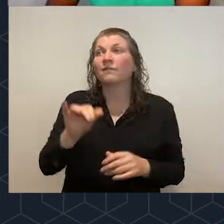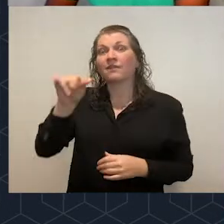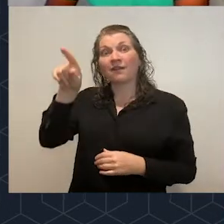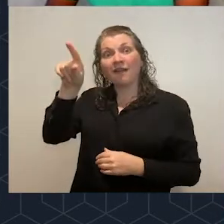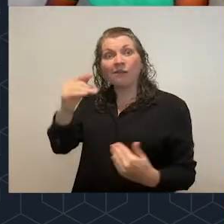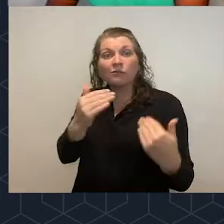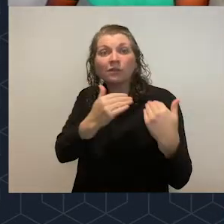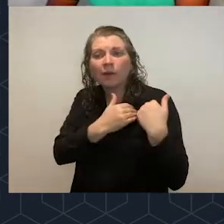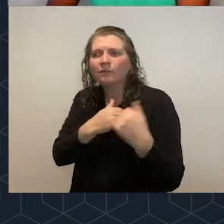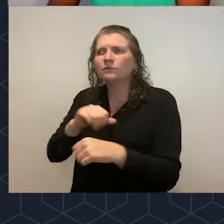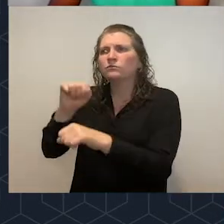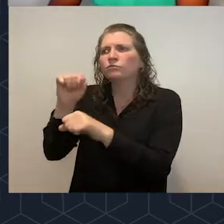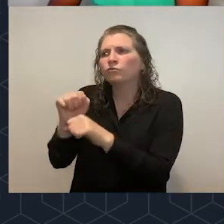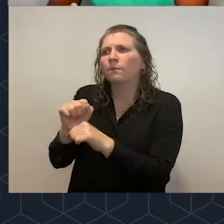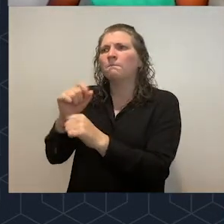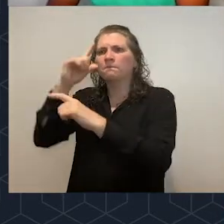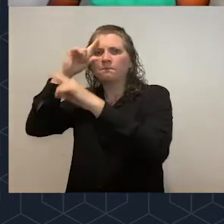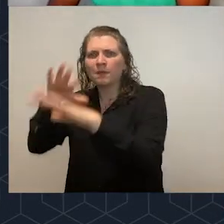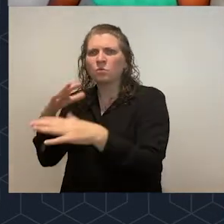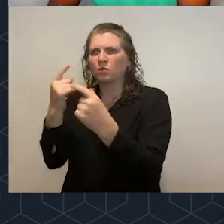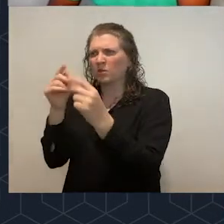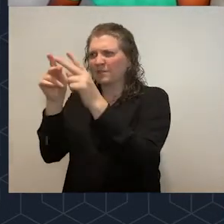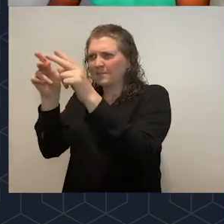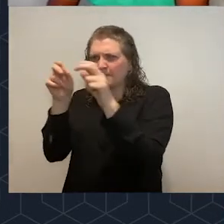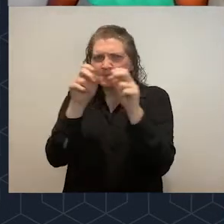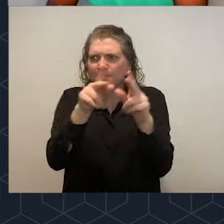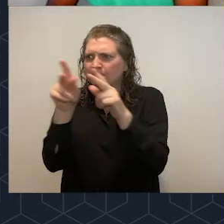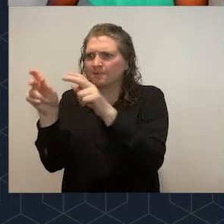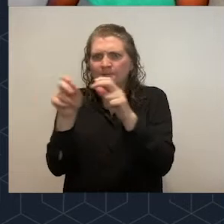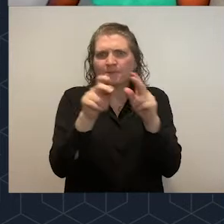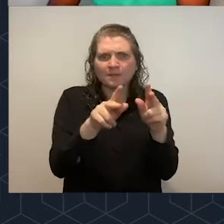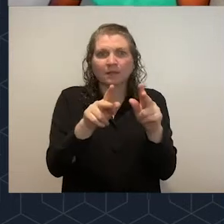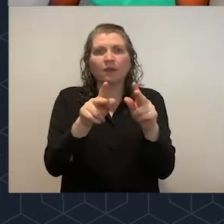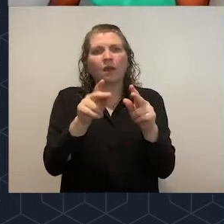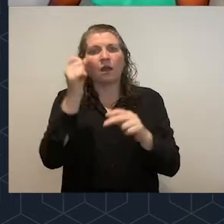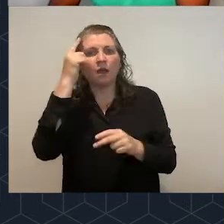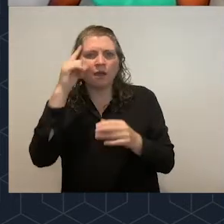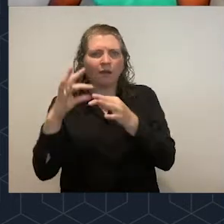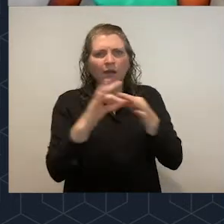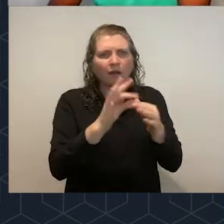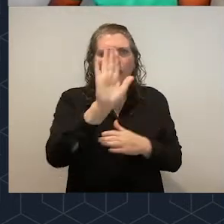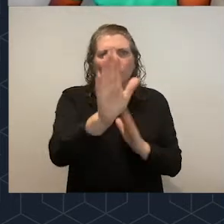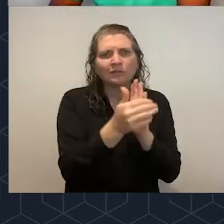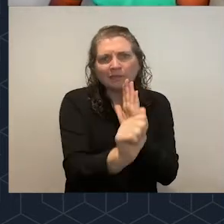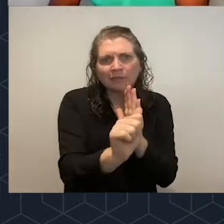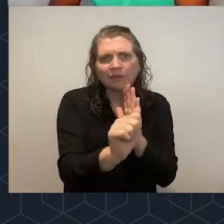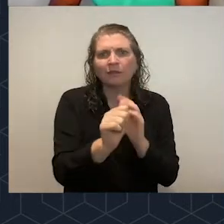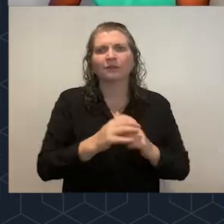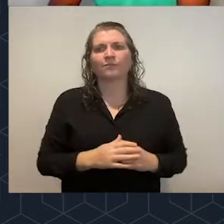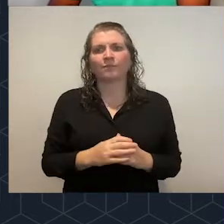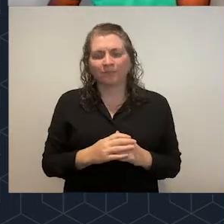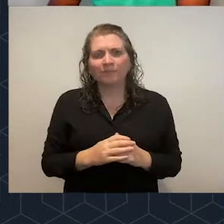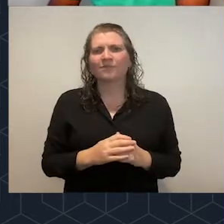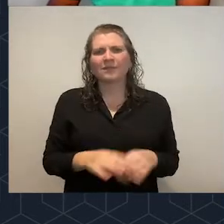resume to tell that story. You want to pay special attention to the job title that's used, the description, the duties,